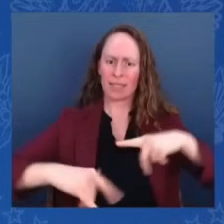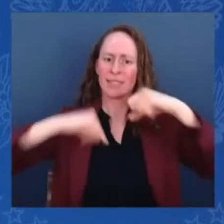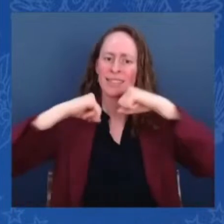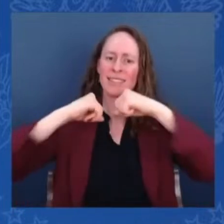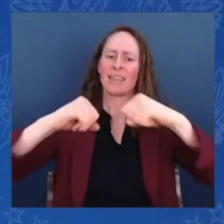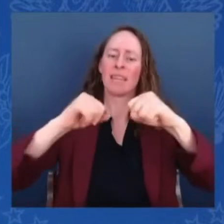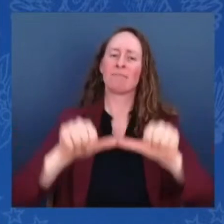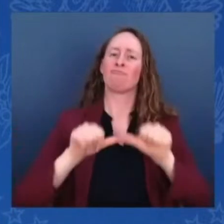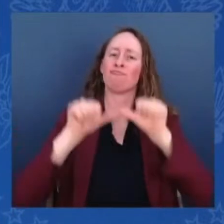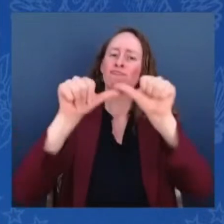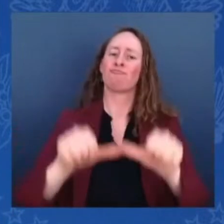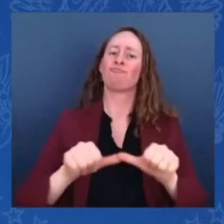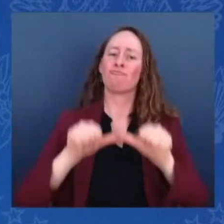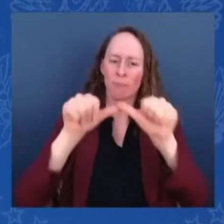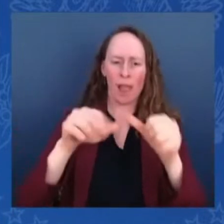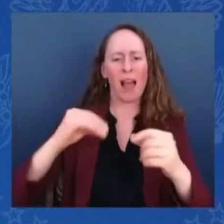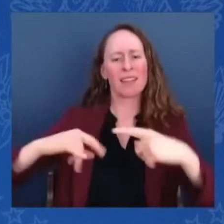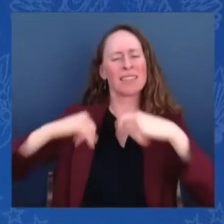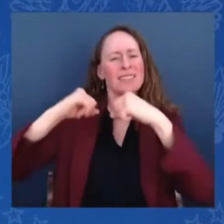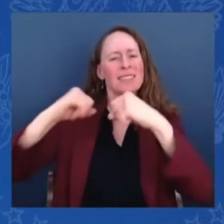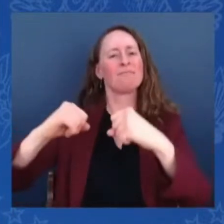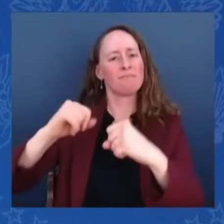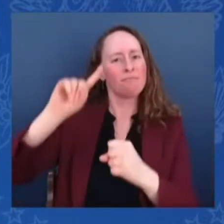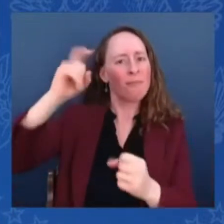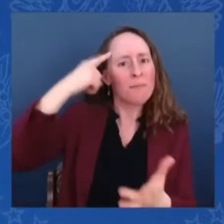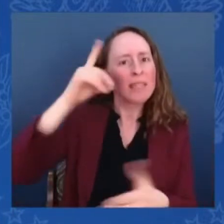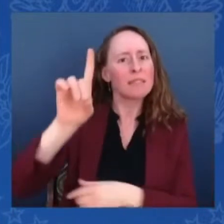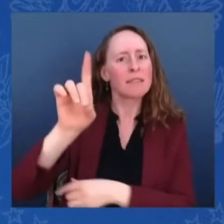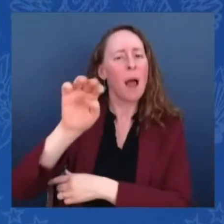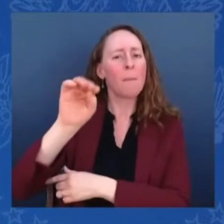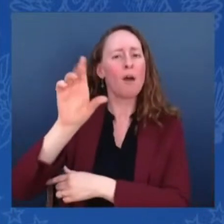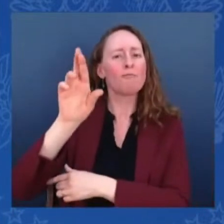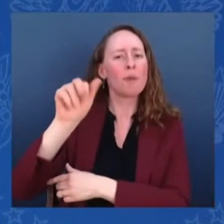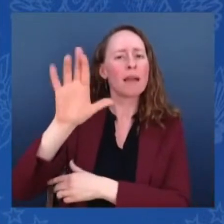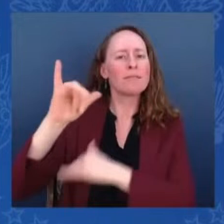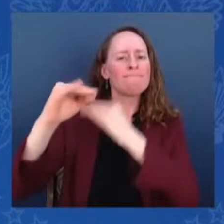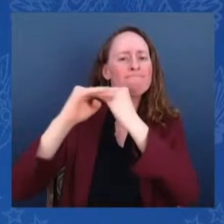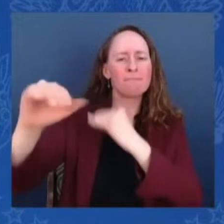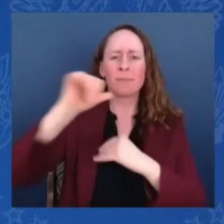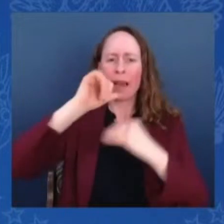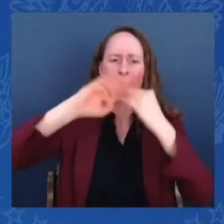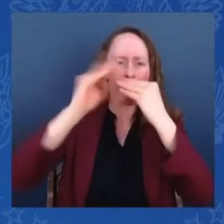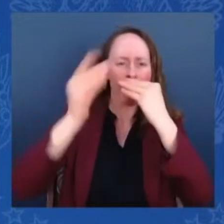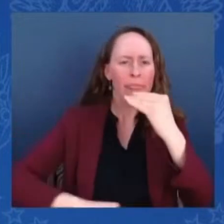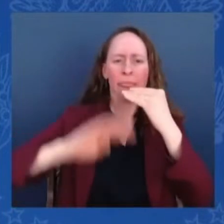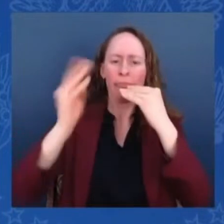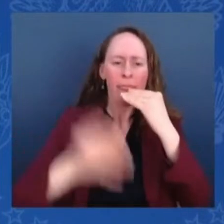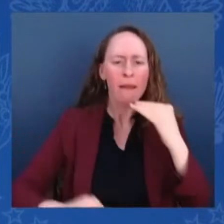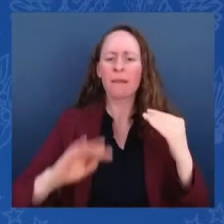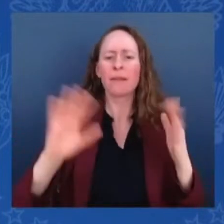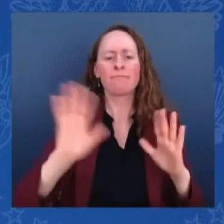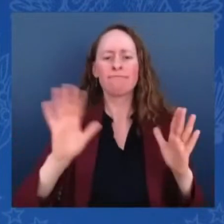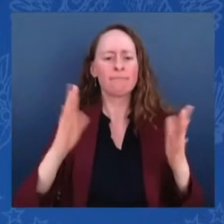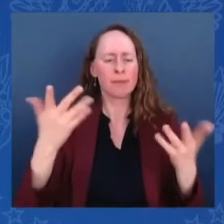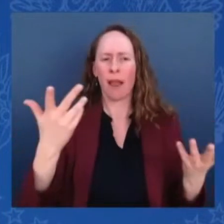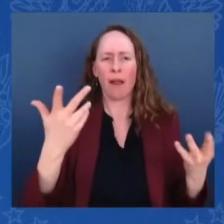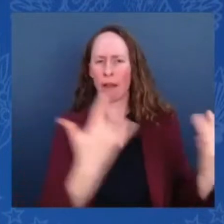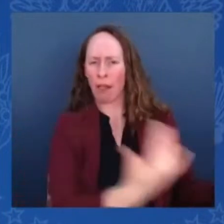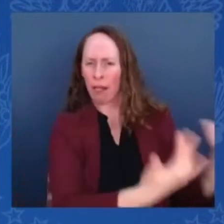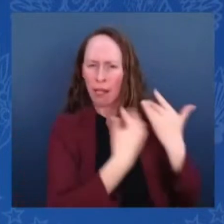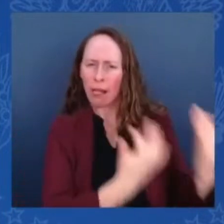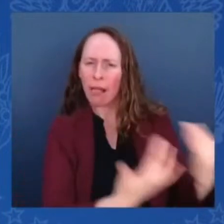democracy, targeting corruption, addressing migration, increasing prosperity, and protecting